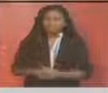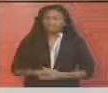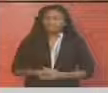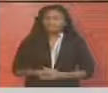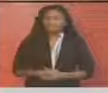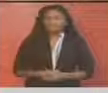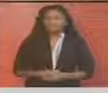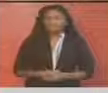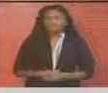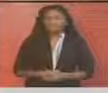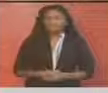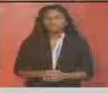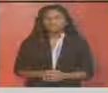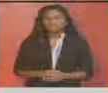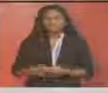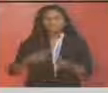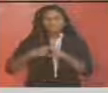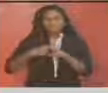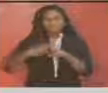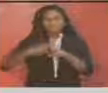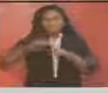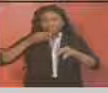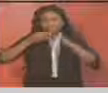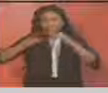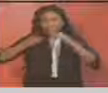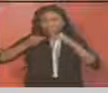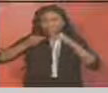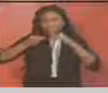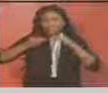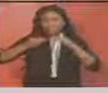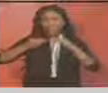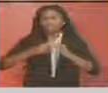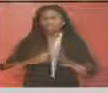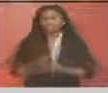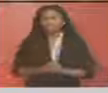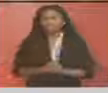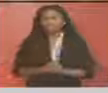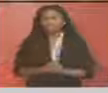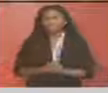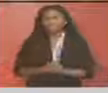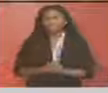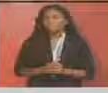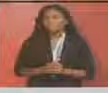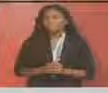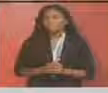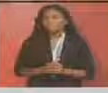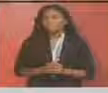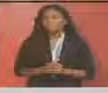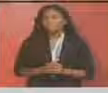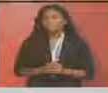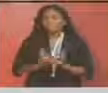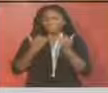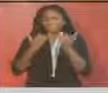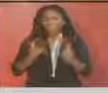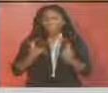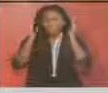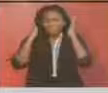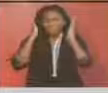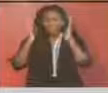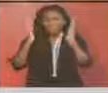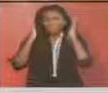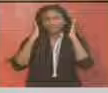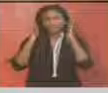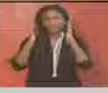Yeah, so just a brief epidemiological update. So we can go to the second slide. Our focus being